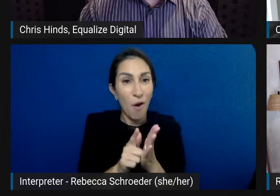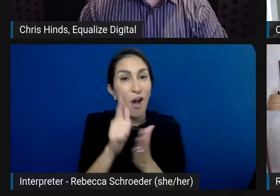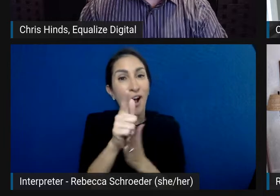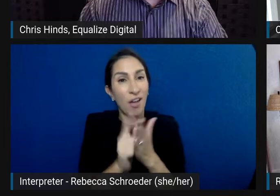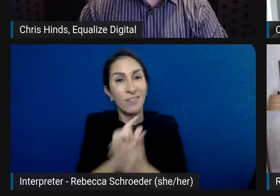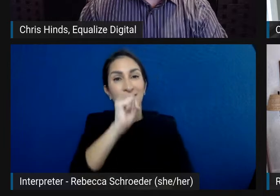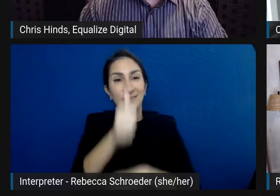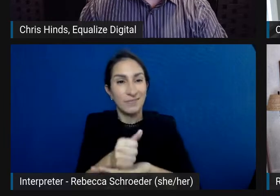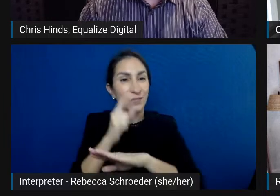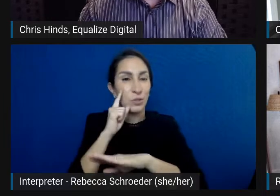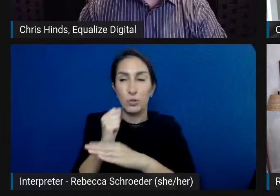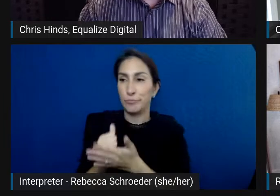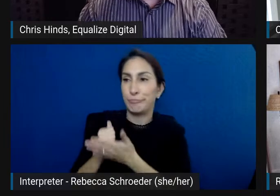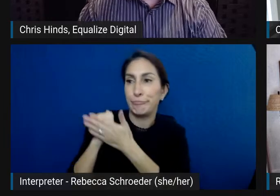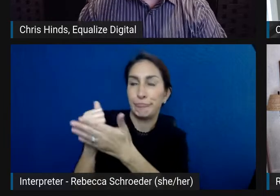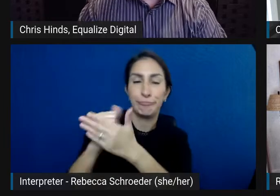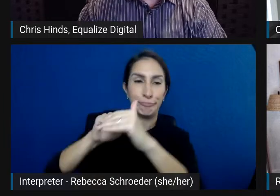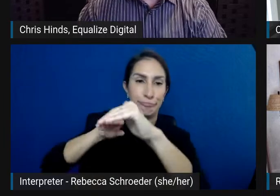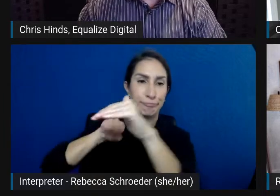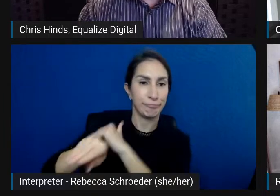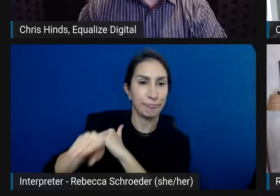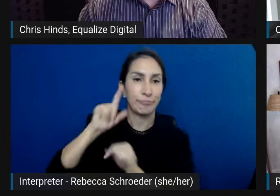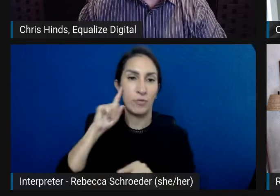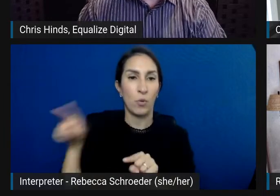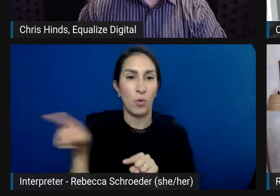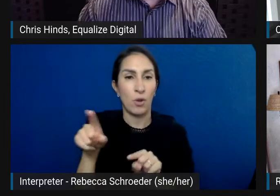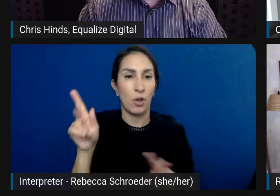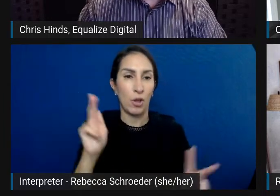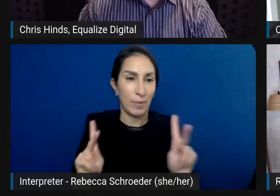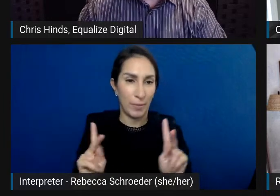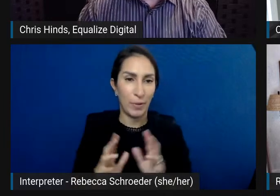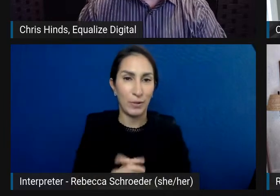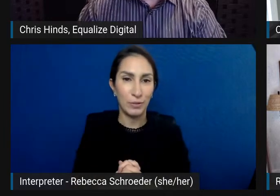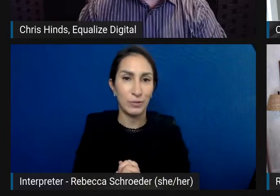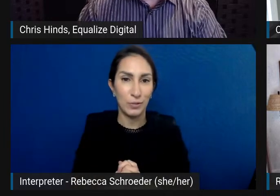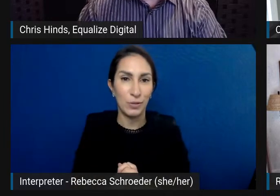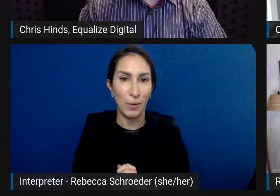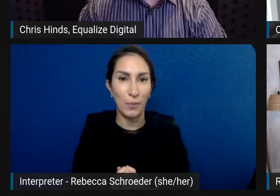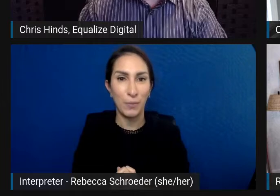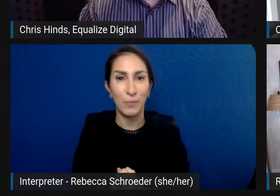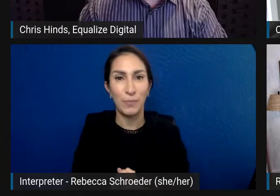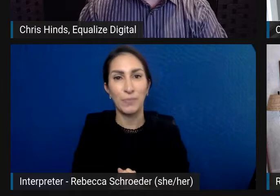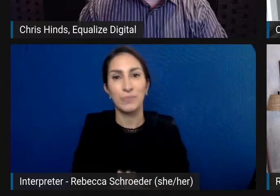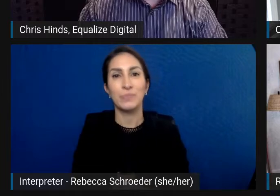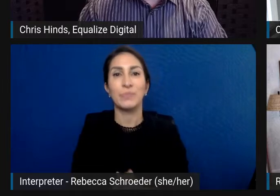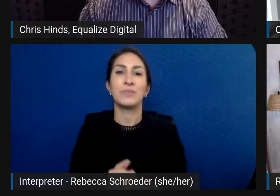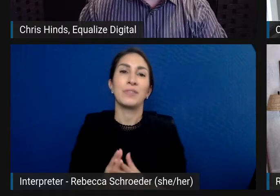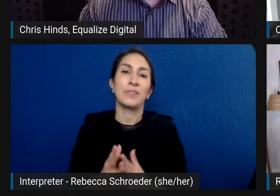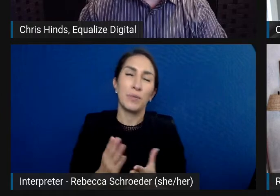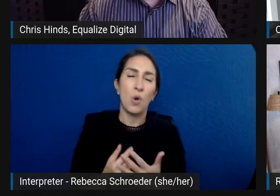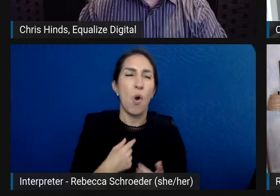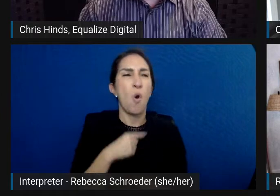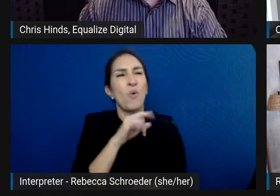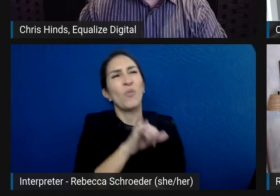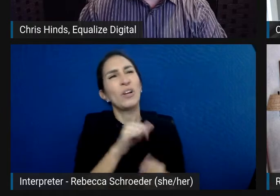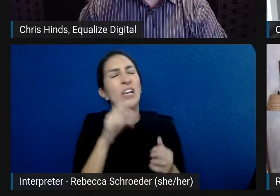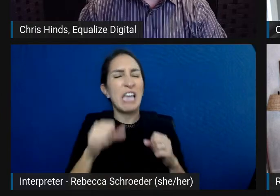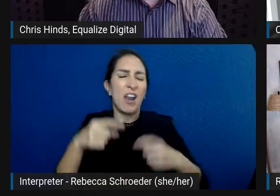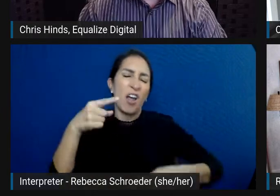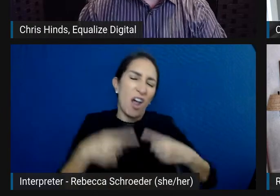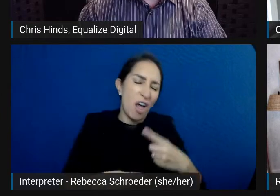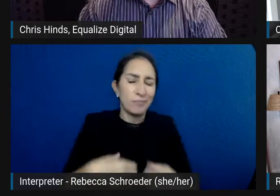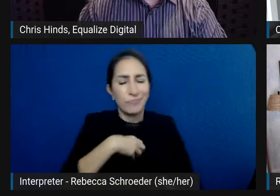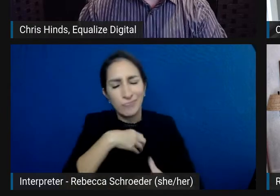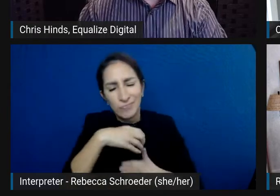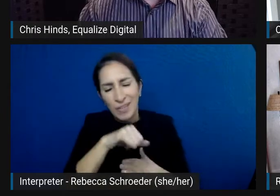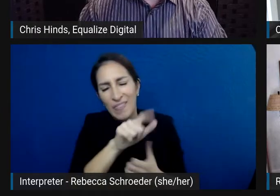help people, right? Ideally. So, you can argue on the margins like, well, this law shouldn't exist, or this law should be slightly different, or it's not being